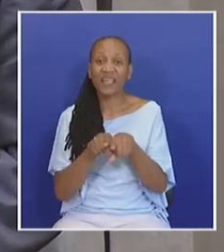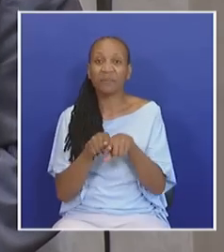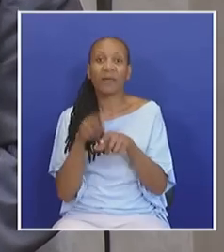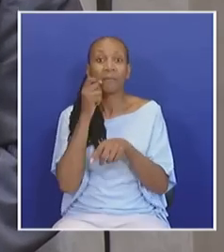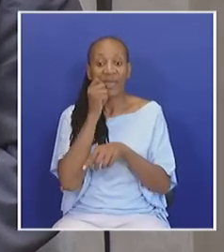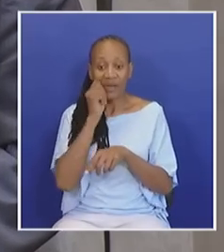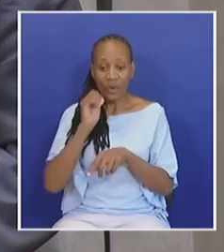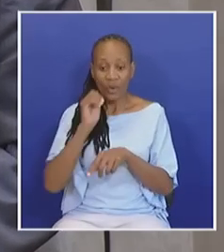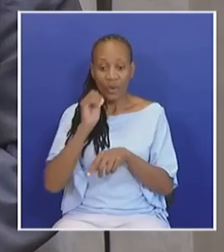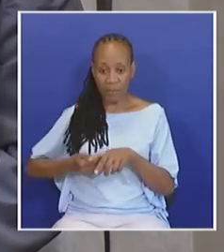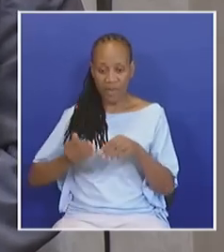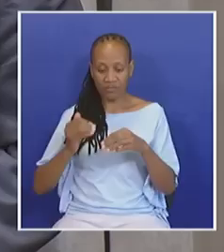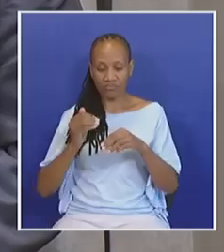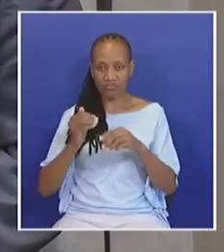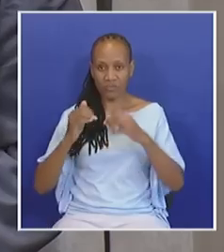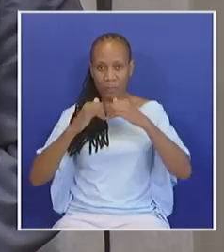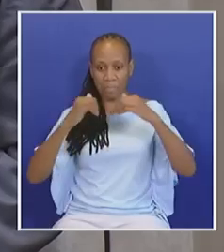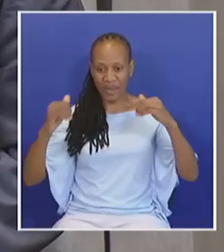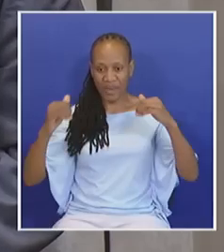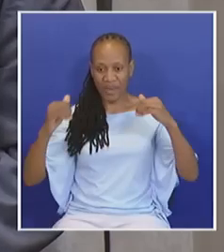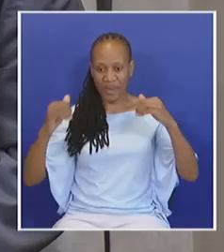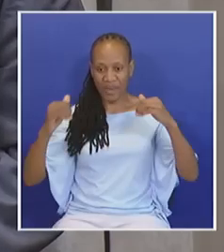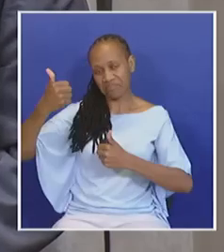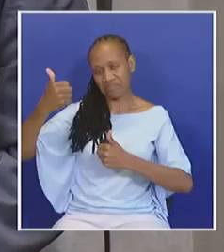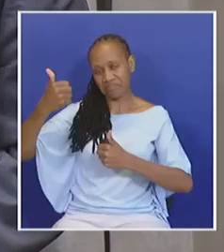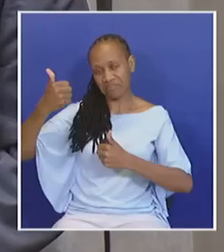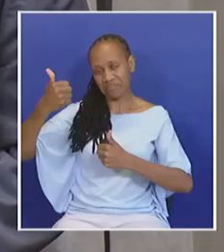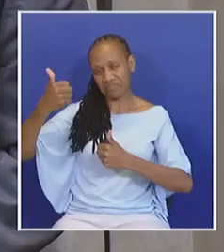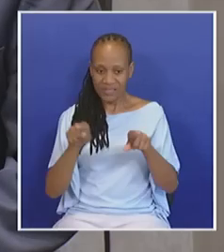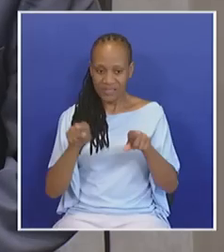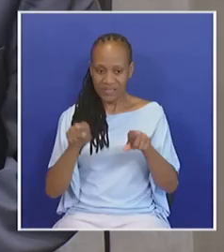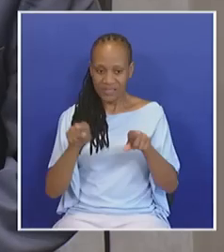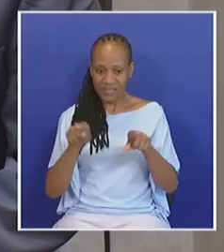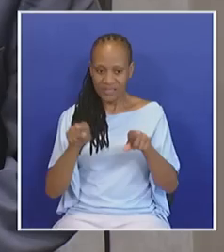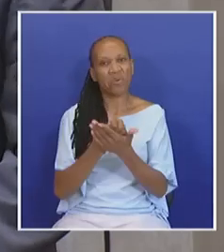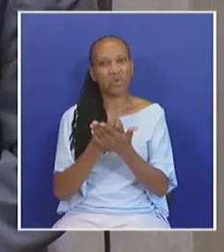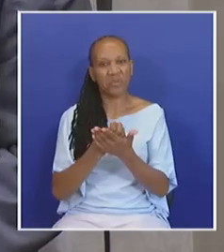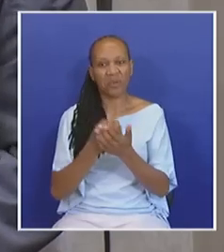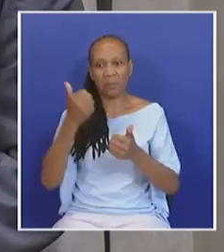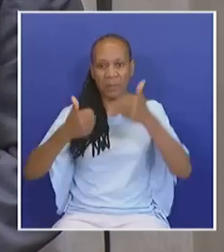thobalano bialo bialo. Selo se tie seo se